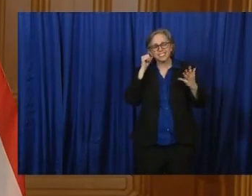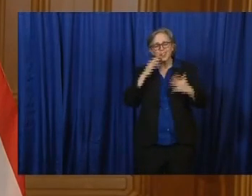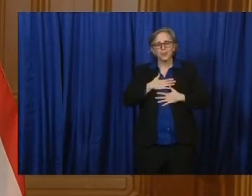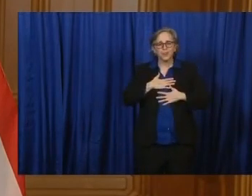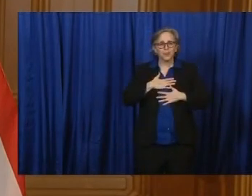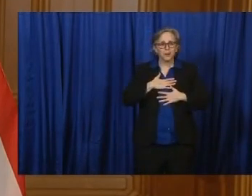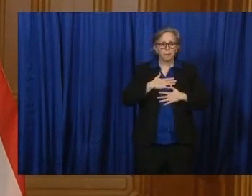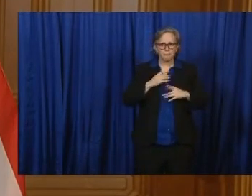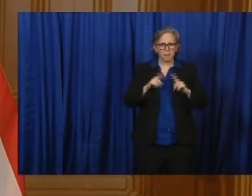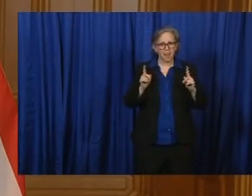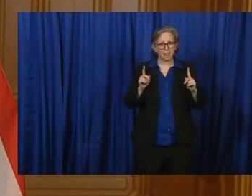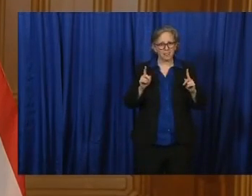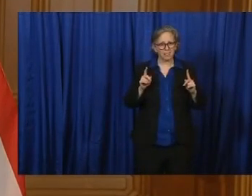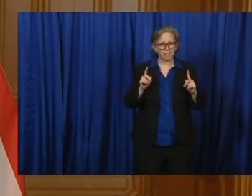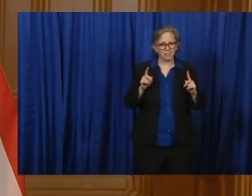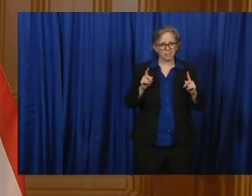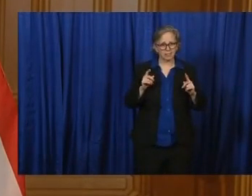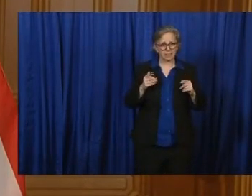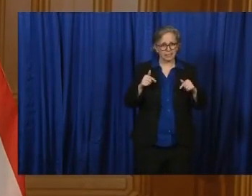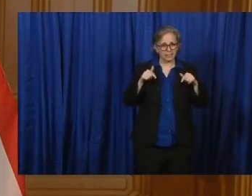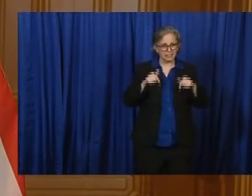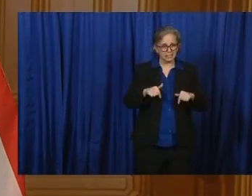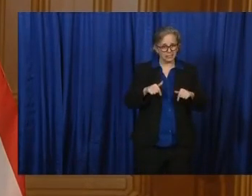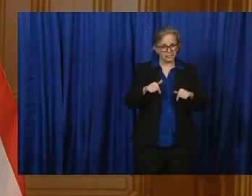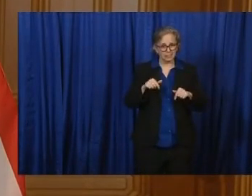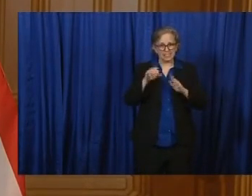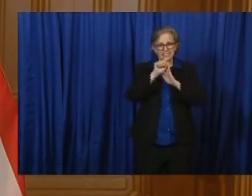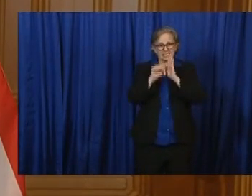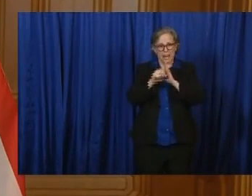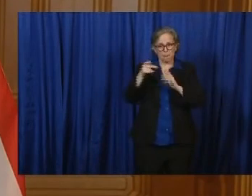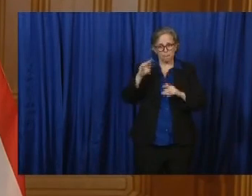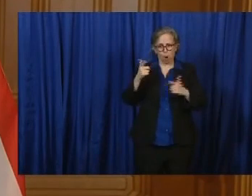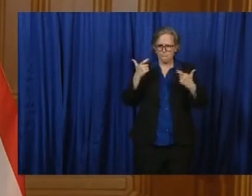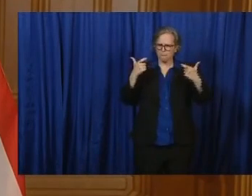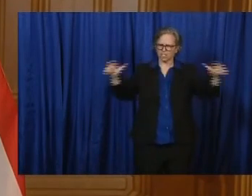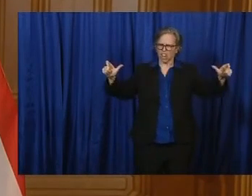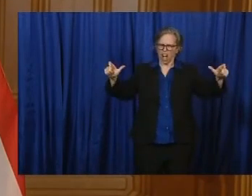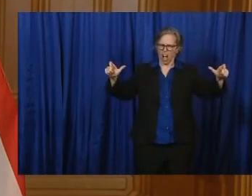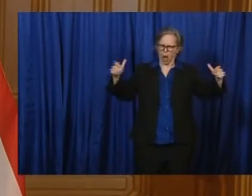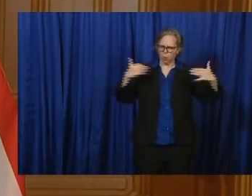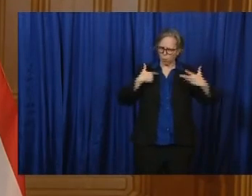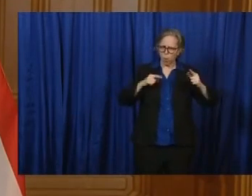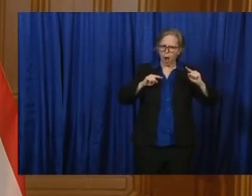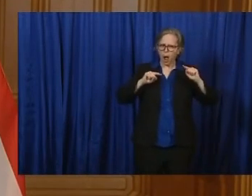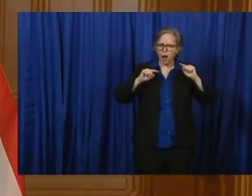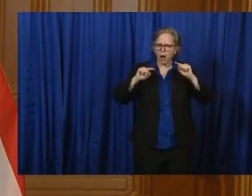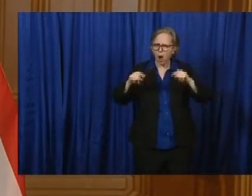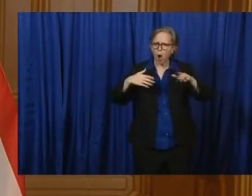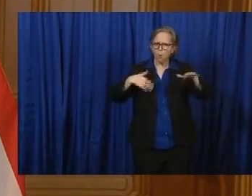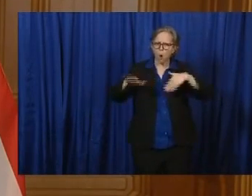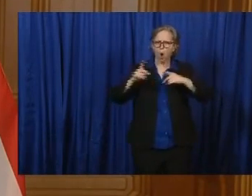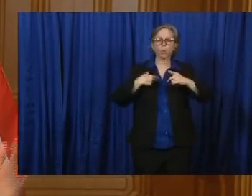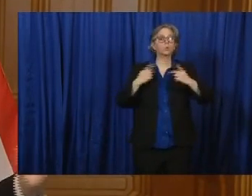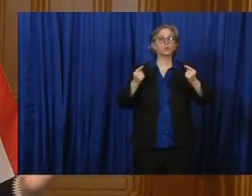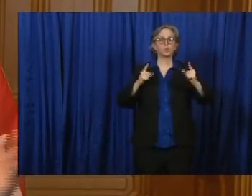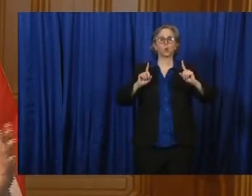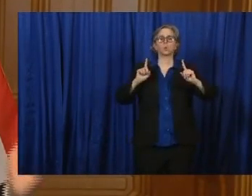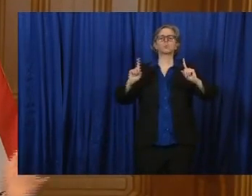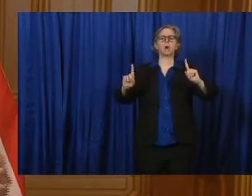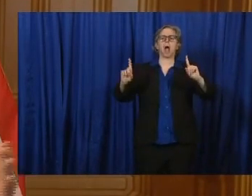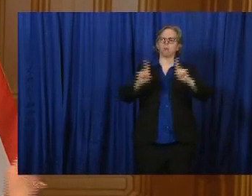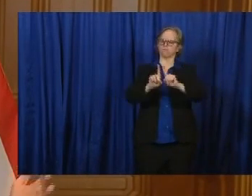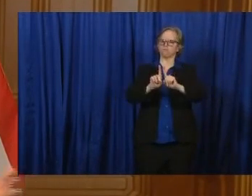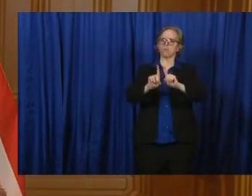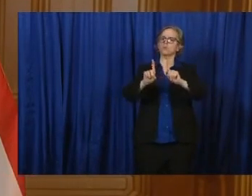And frankly, our state parks are pretty big. So if people want to walk in the state parks, they have ample opportunity to have